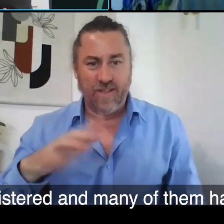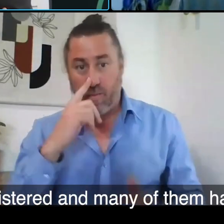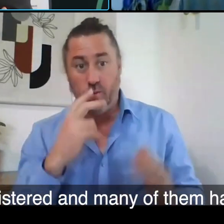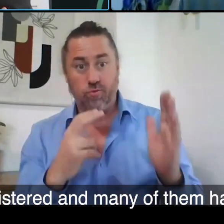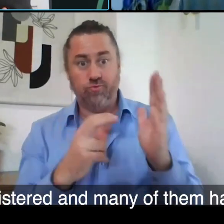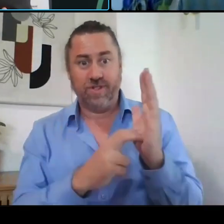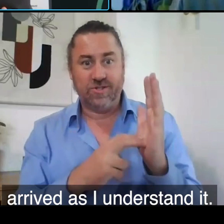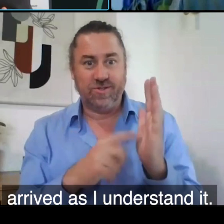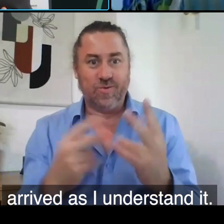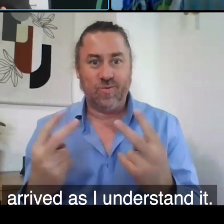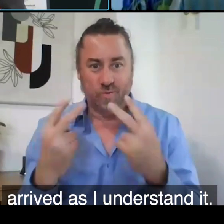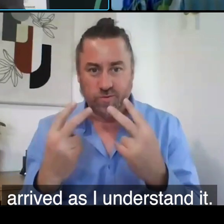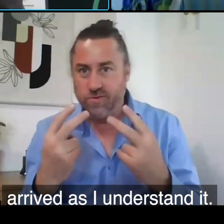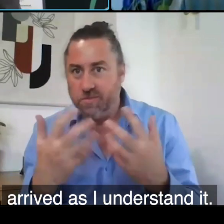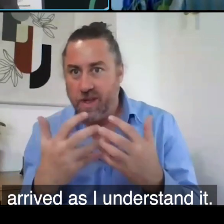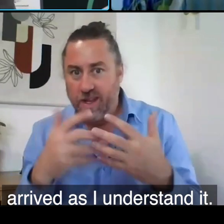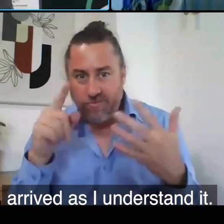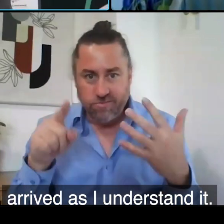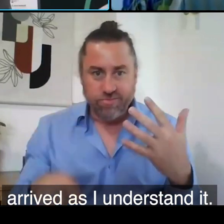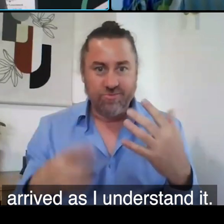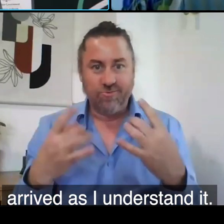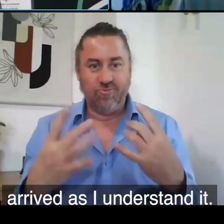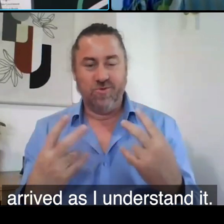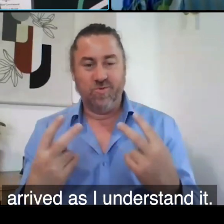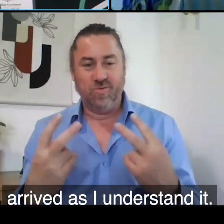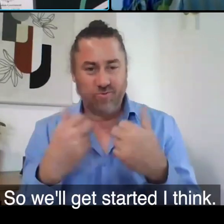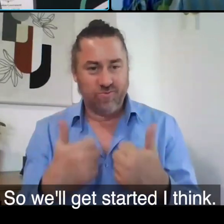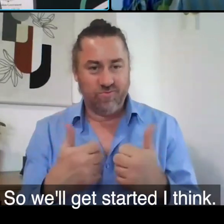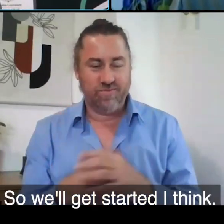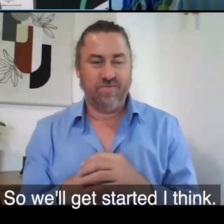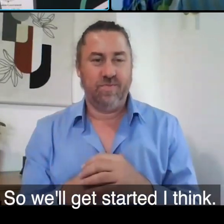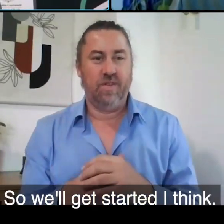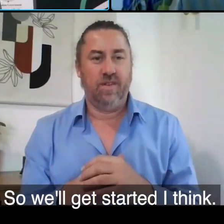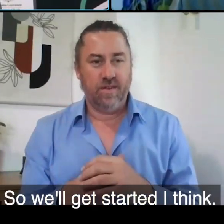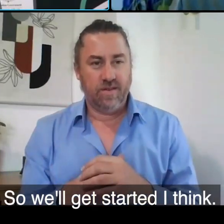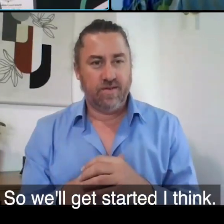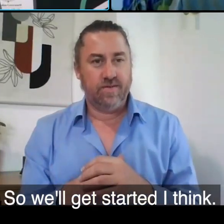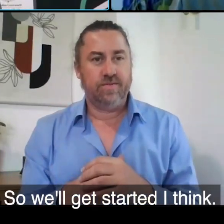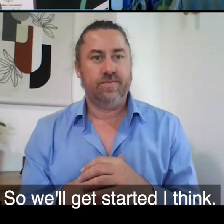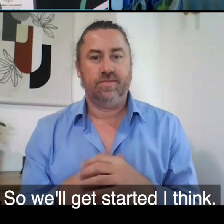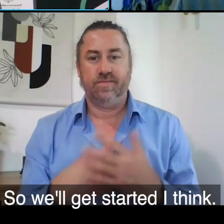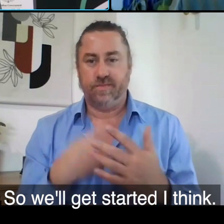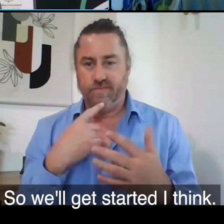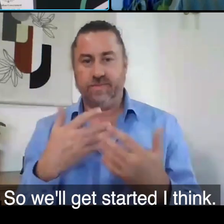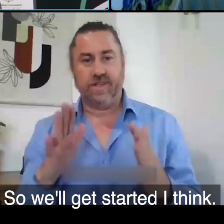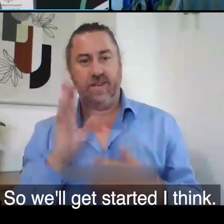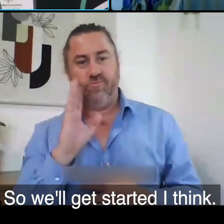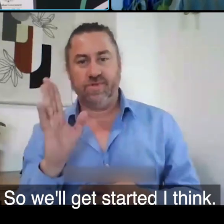and many of them have already arrived, as I understand it. So we'll get started, I